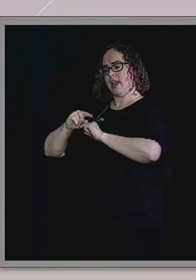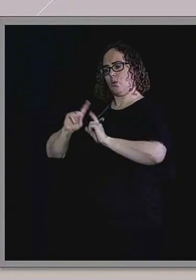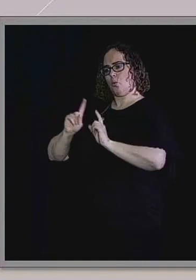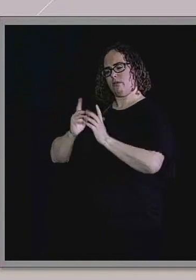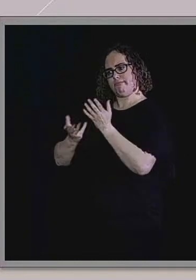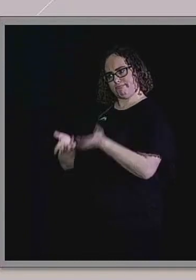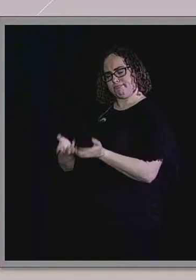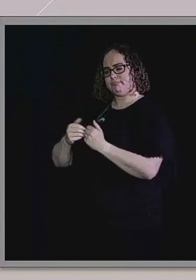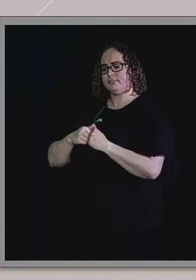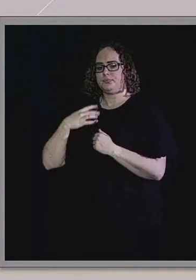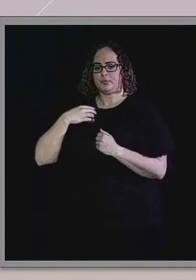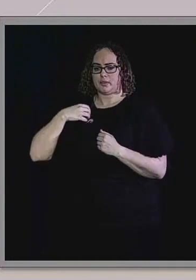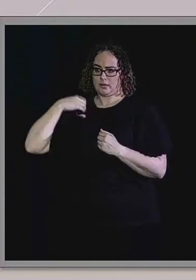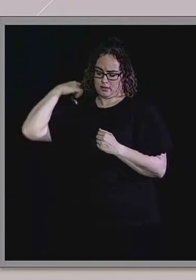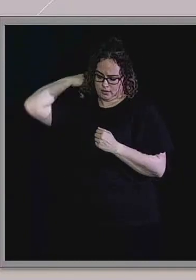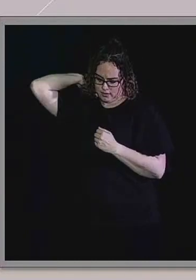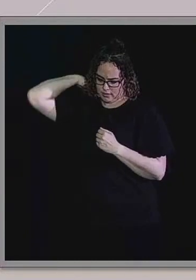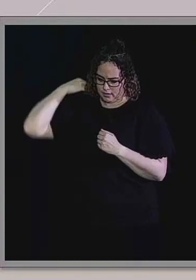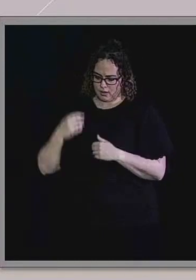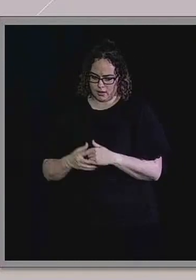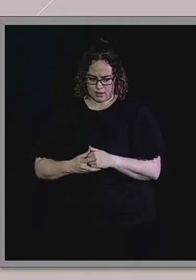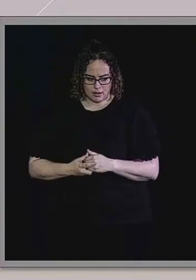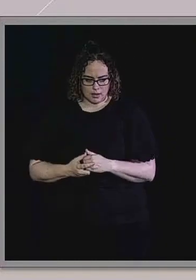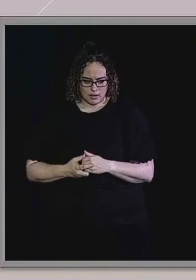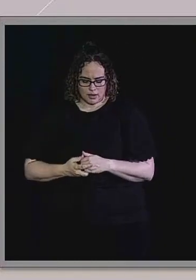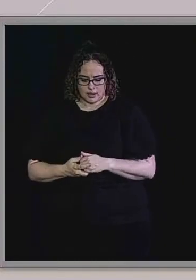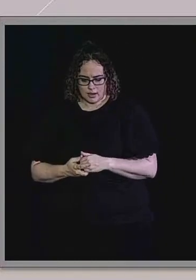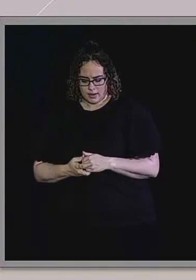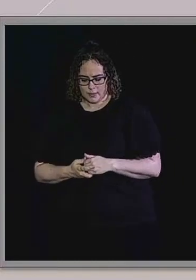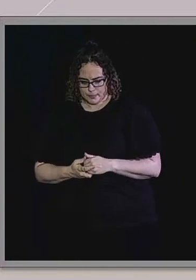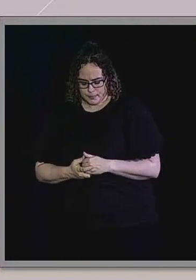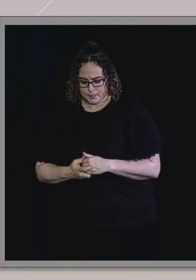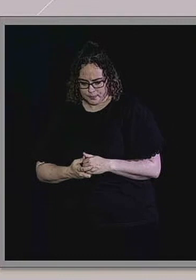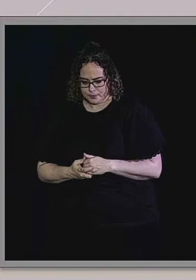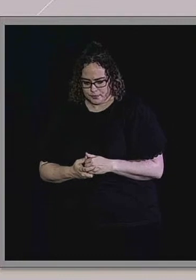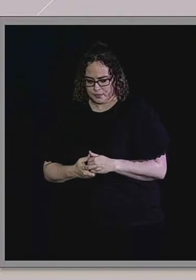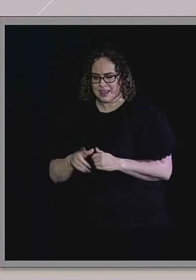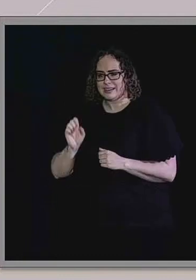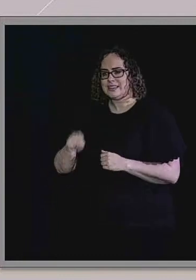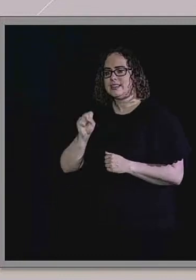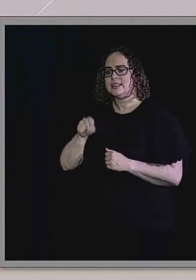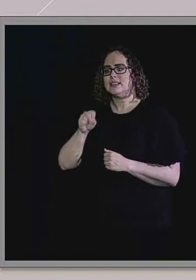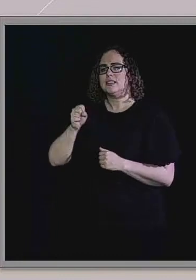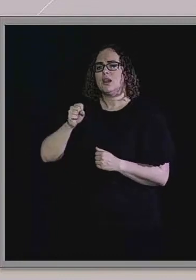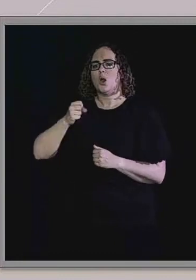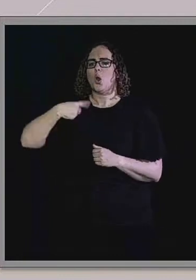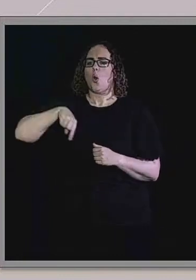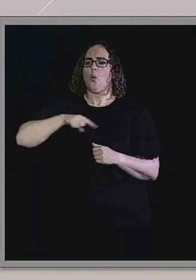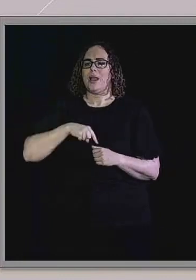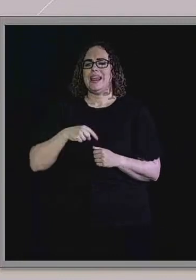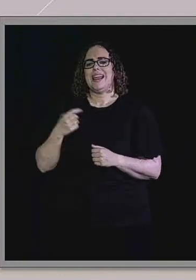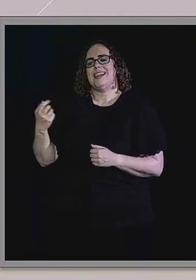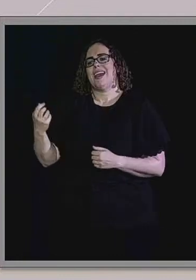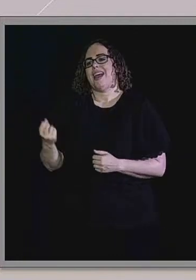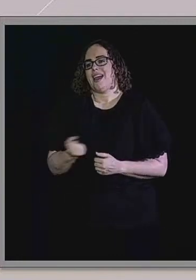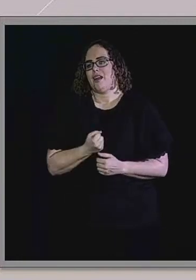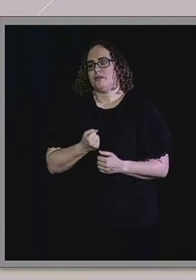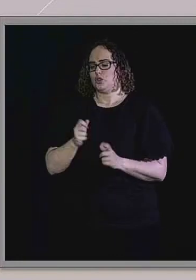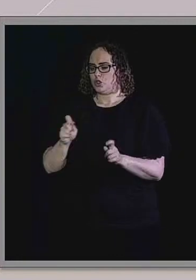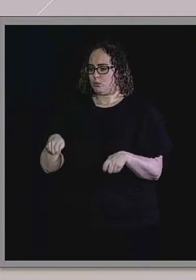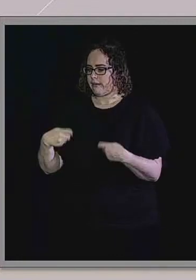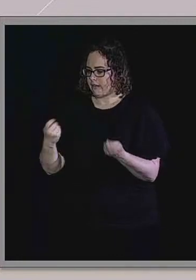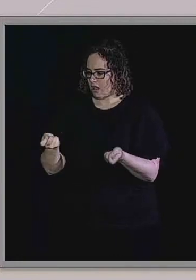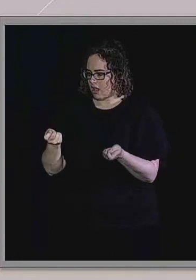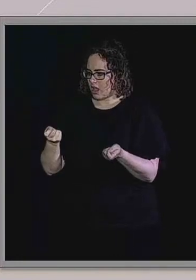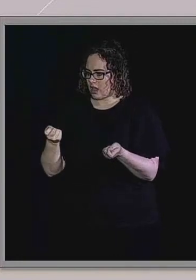think we as a community, we have to provide our members with other alternatives